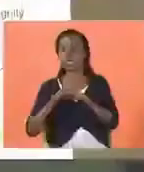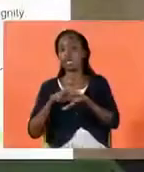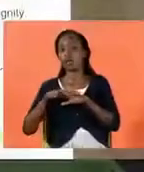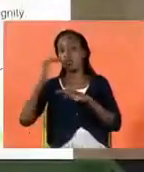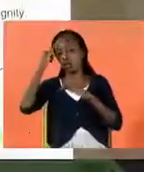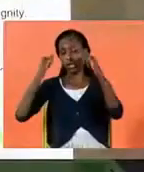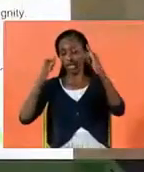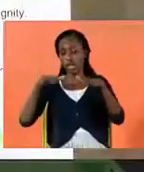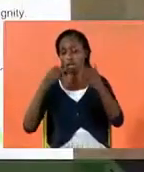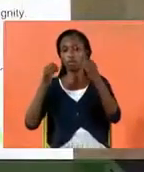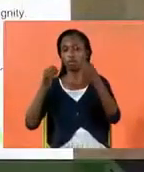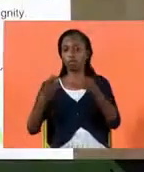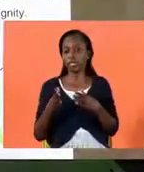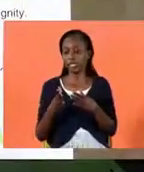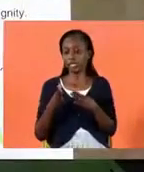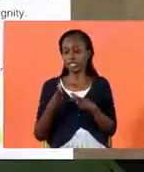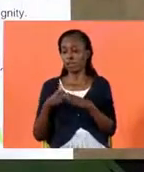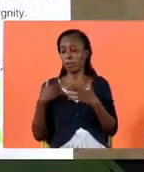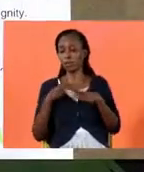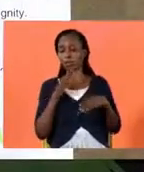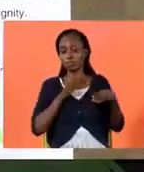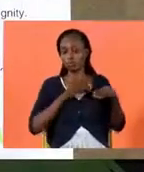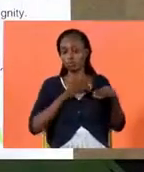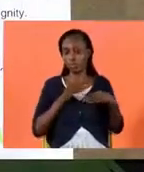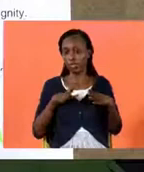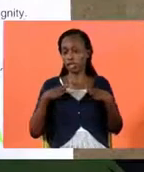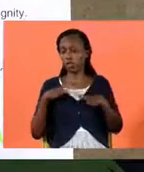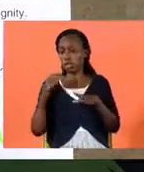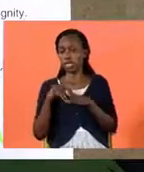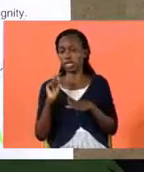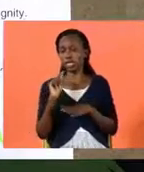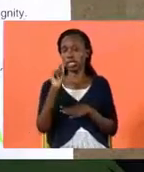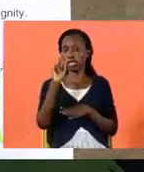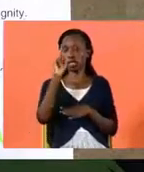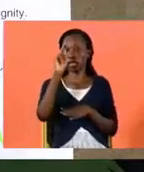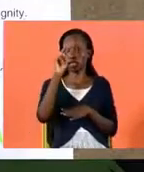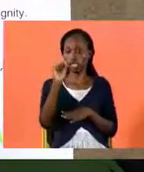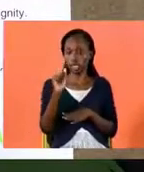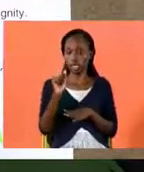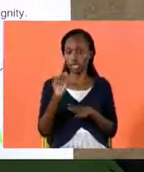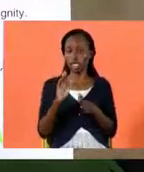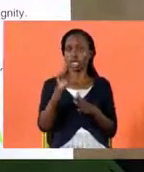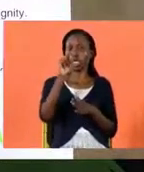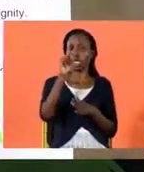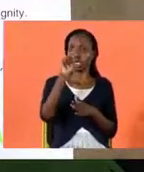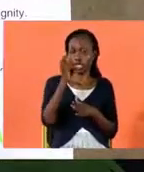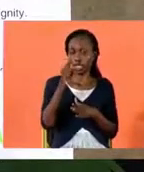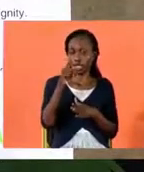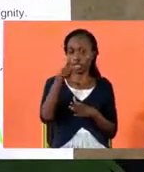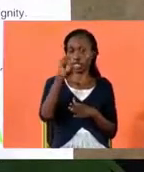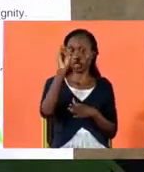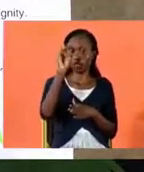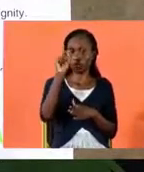how much is leaving the country, right? So people within the Kenya Revenue Authority, Kenya Ports Authority, who are those sources that you